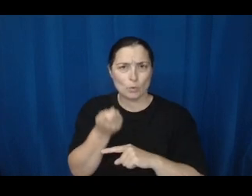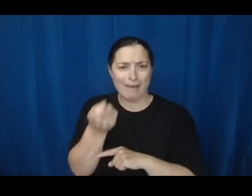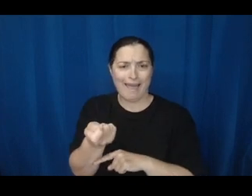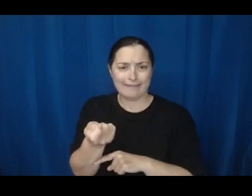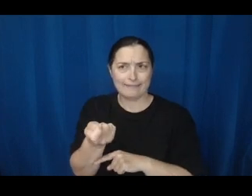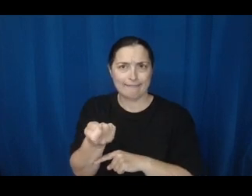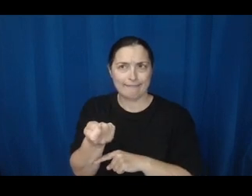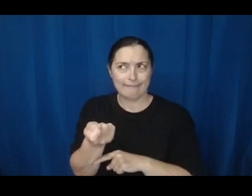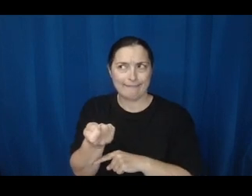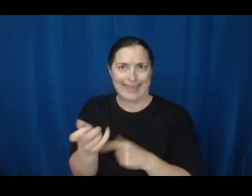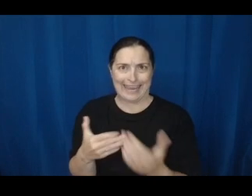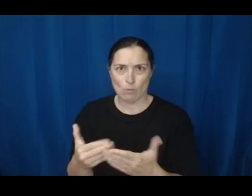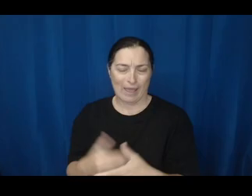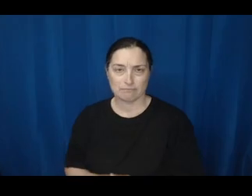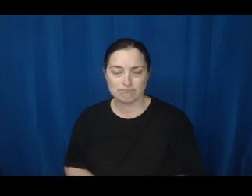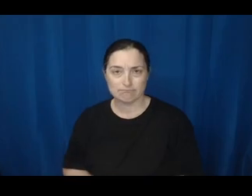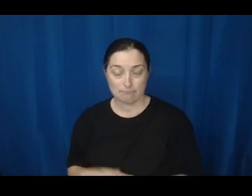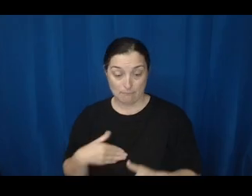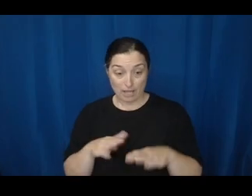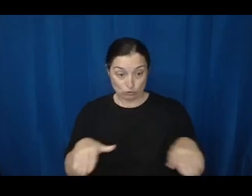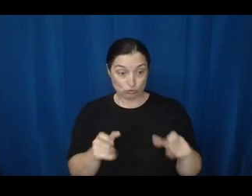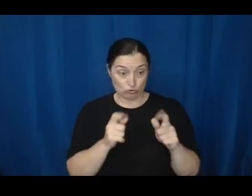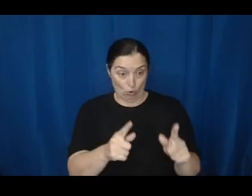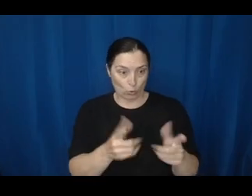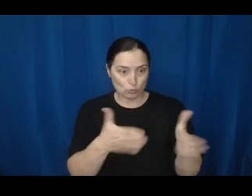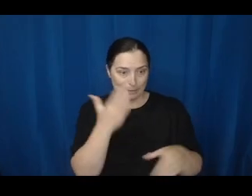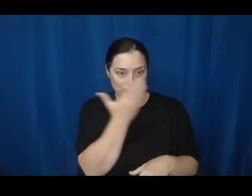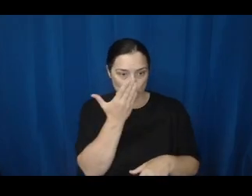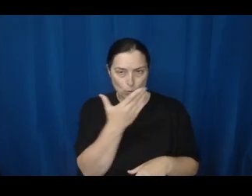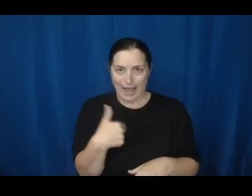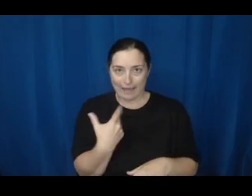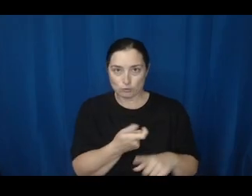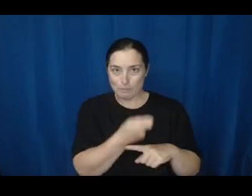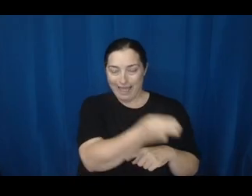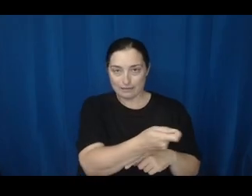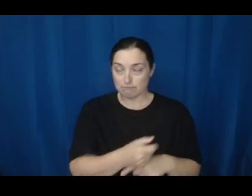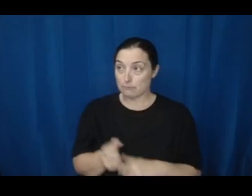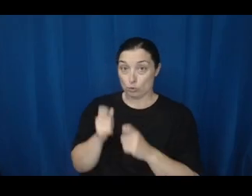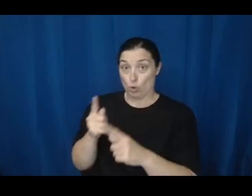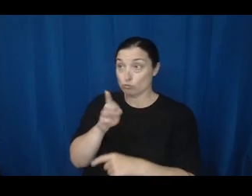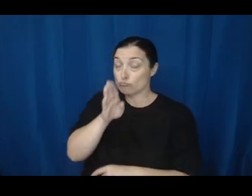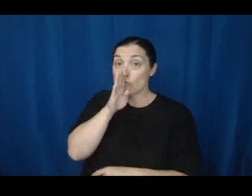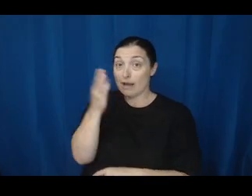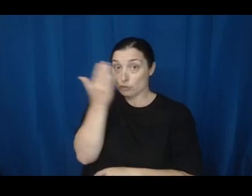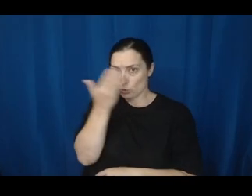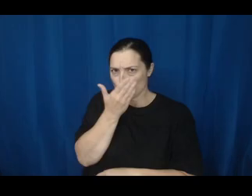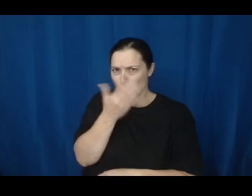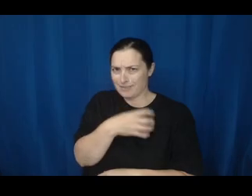Our kids go to public school, we have to pay for that. If they go to private school, the government will pay for